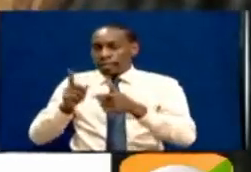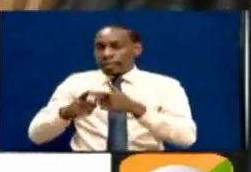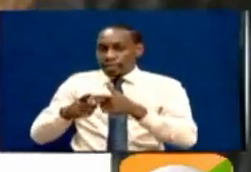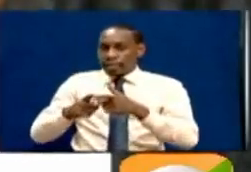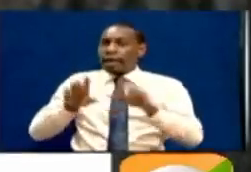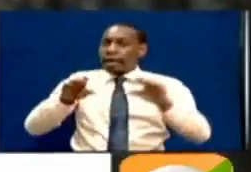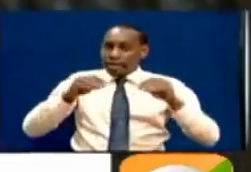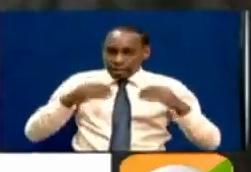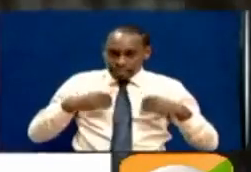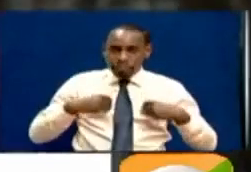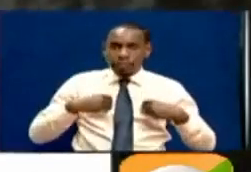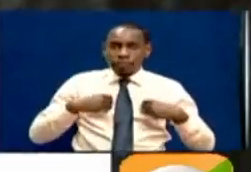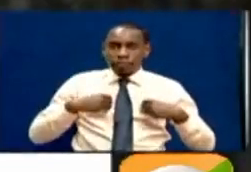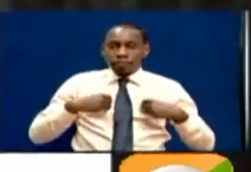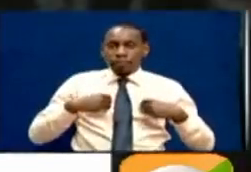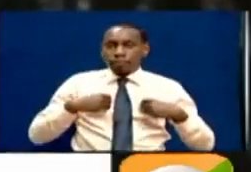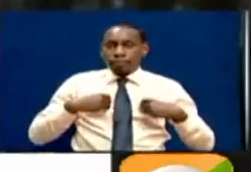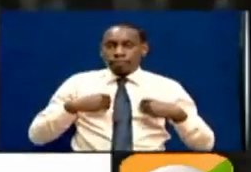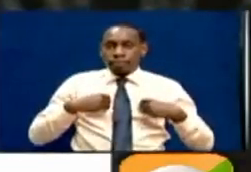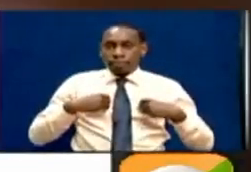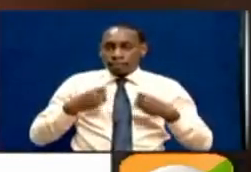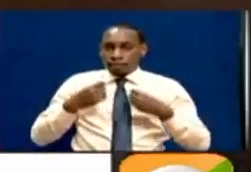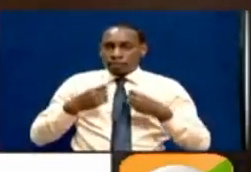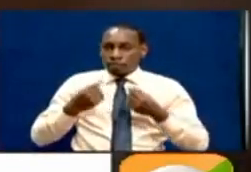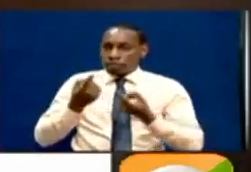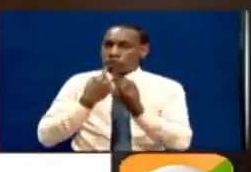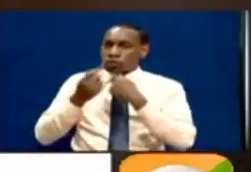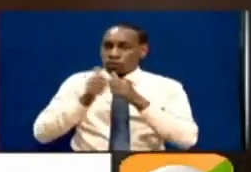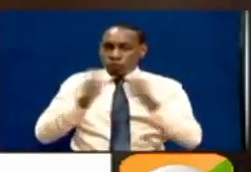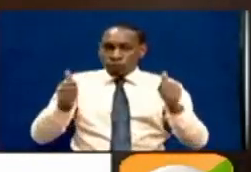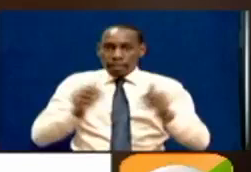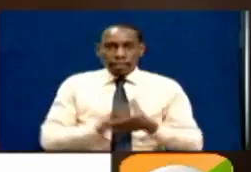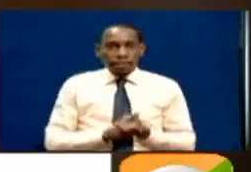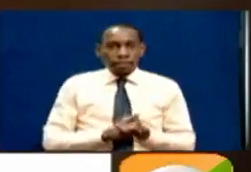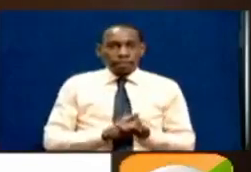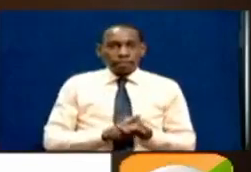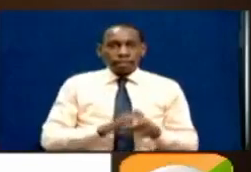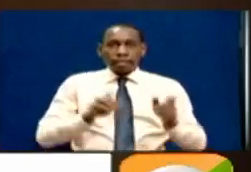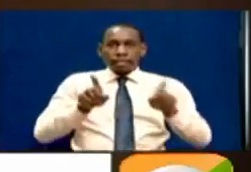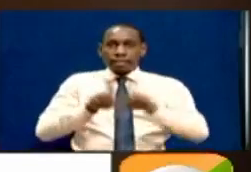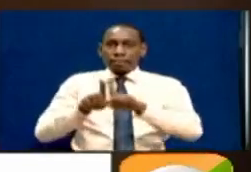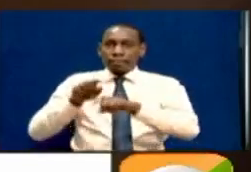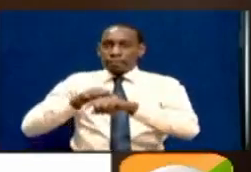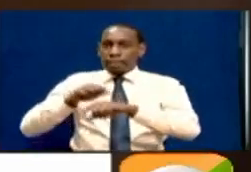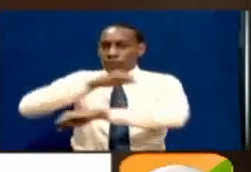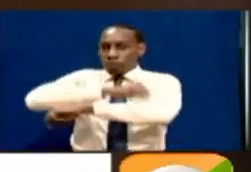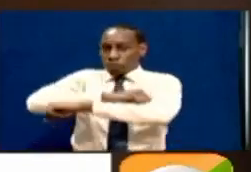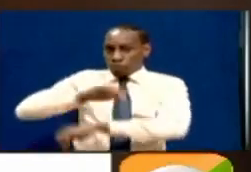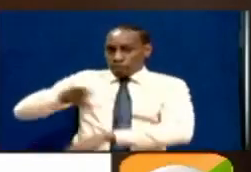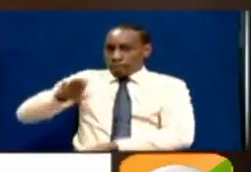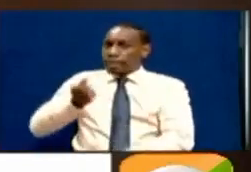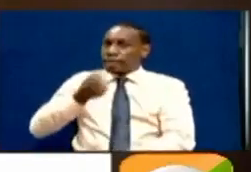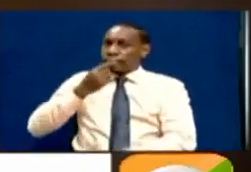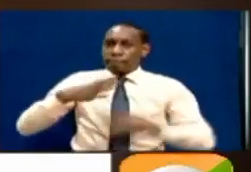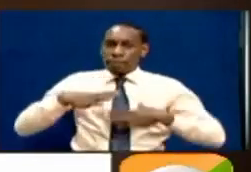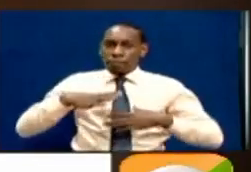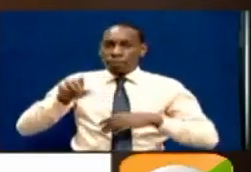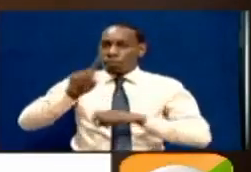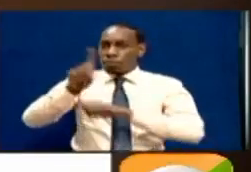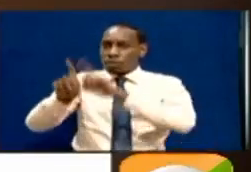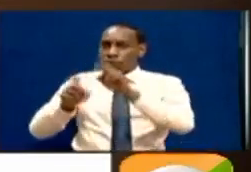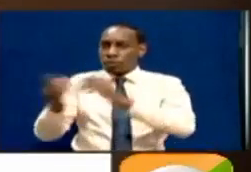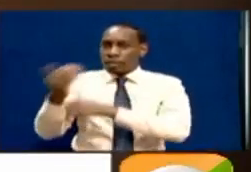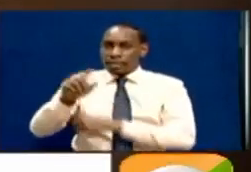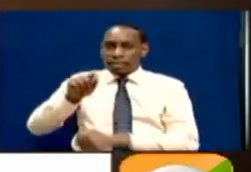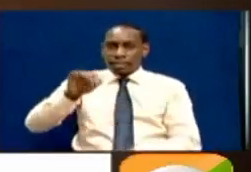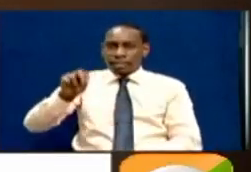tuna tunaweza ongea vizuri. Unapata hata kwa shule ukimeza dawa watu watakuwa nakuuliza ati na